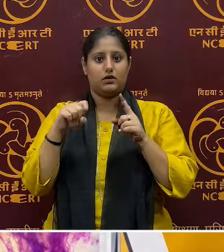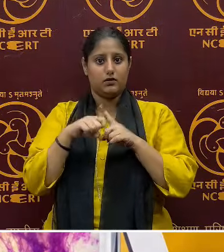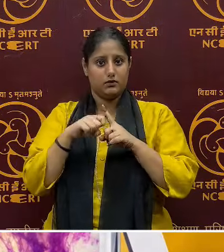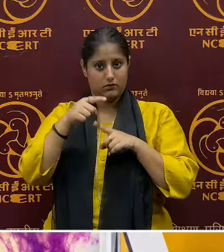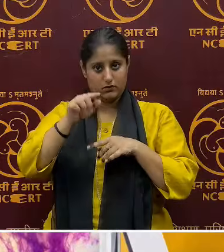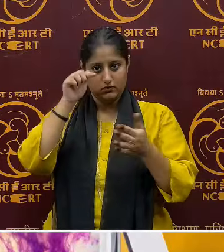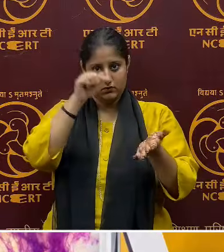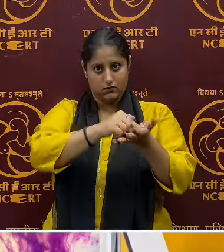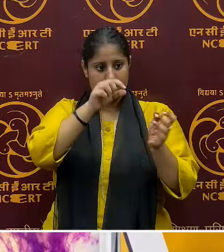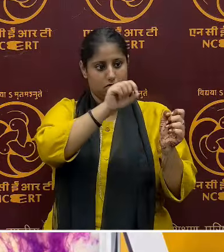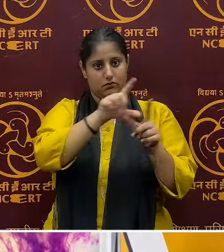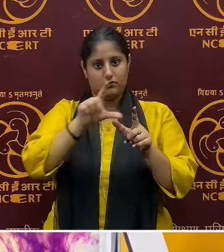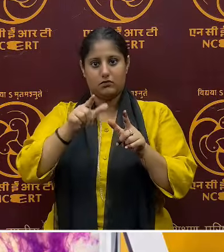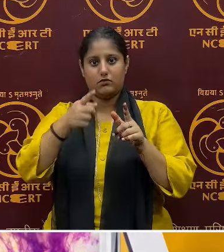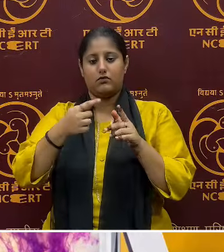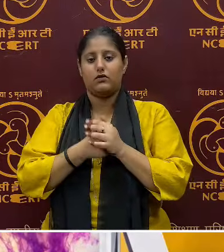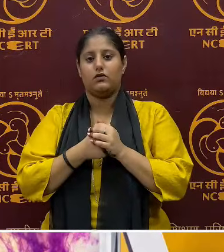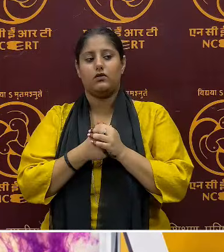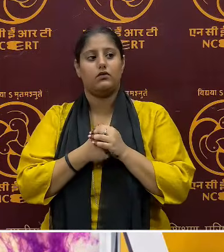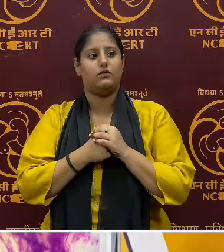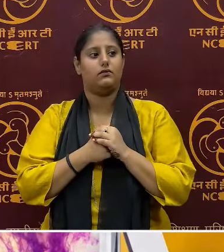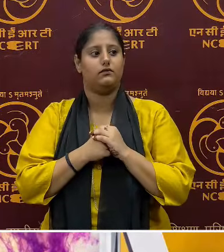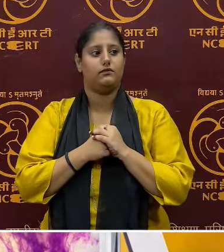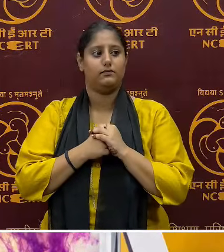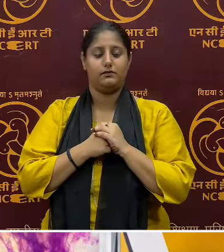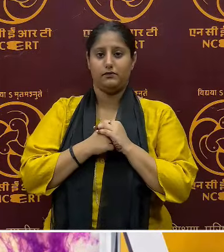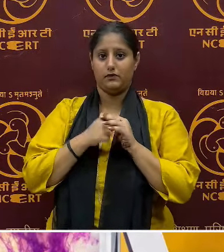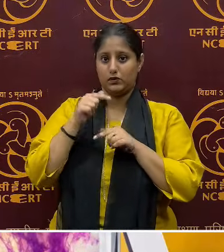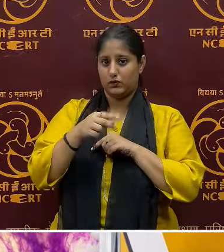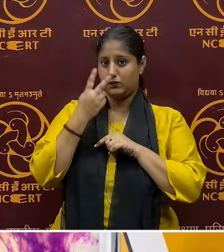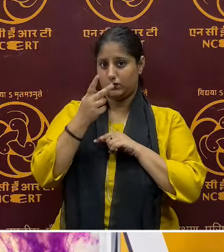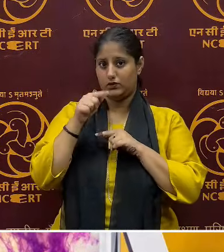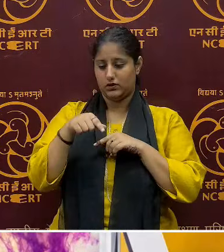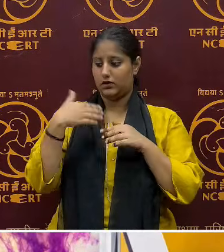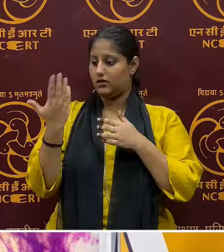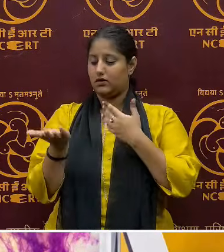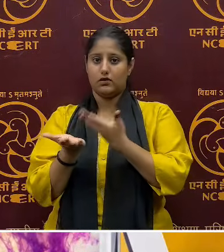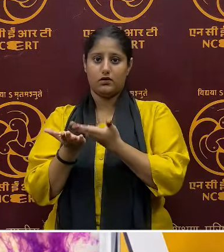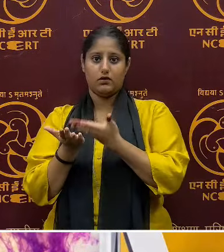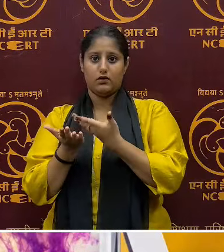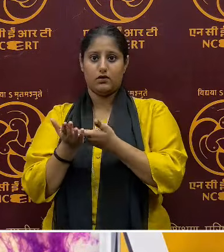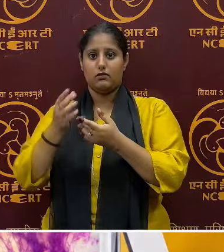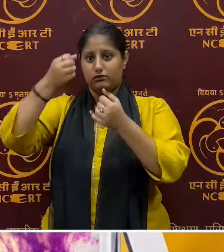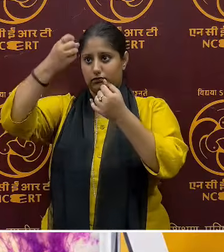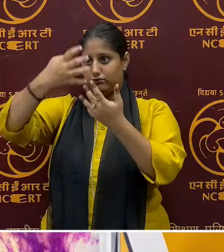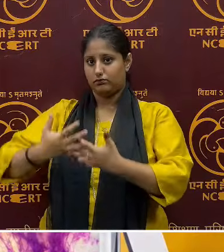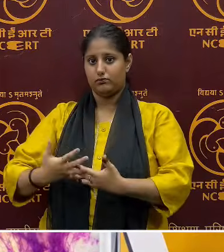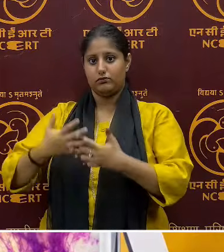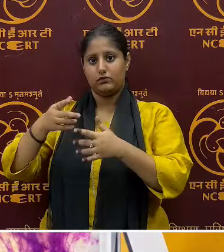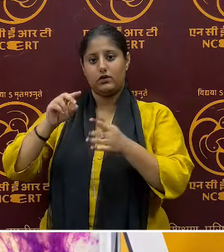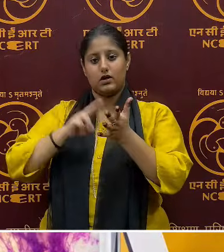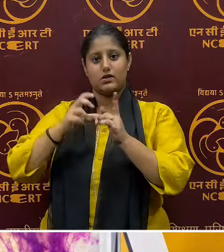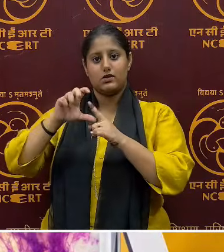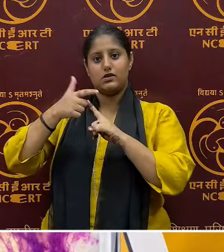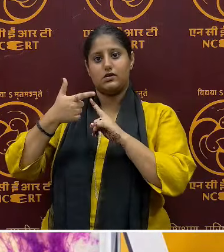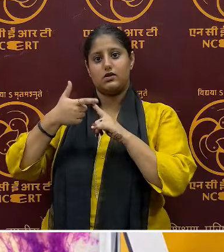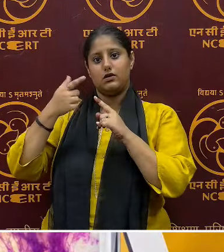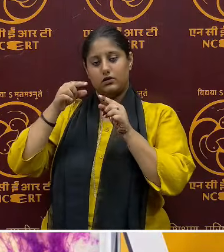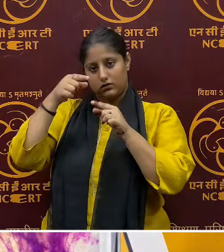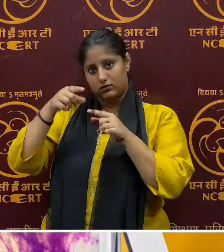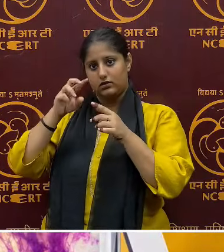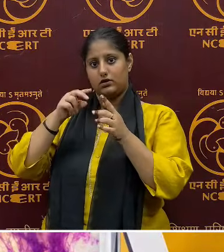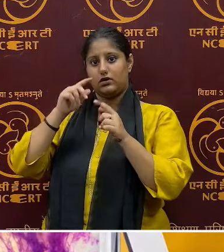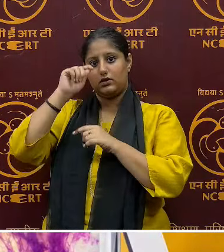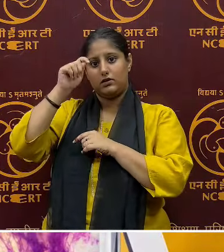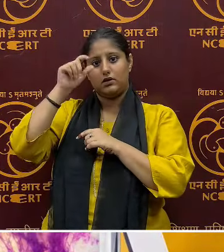view all textbooks, and here you will see in the right side there is a board organization NCERT, medium is